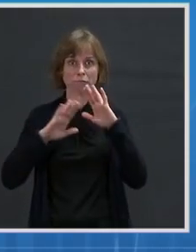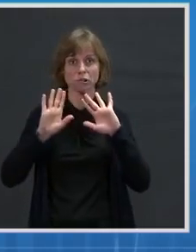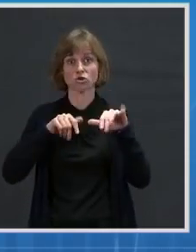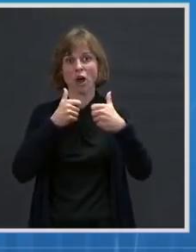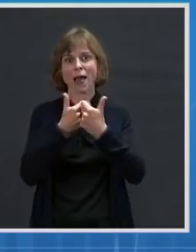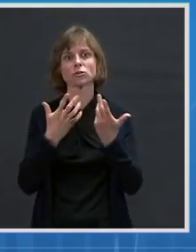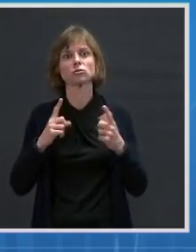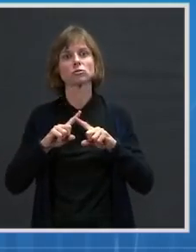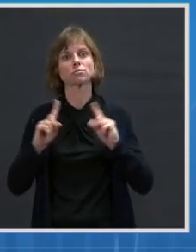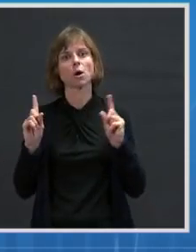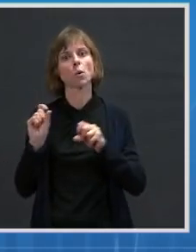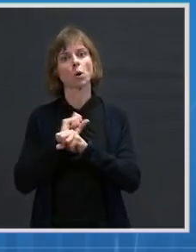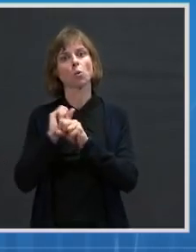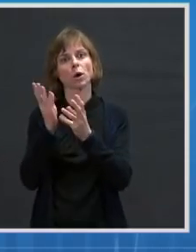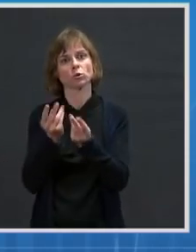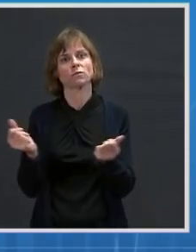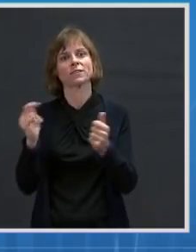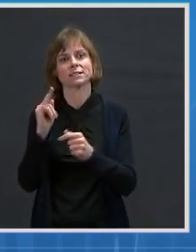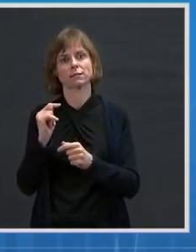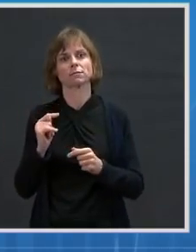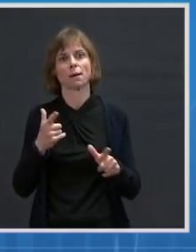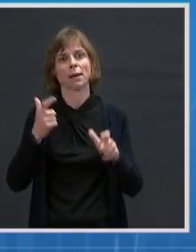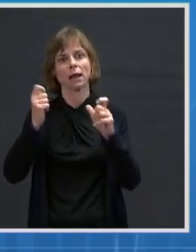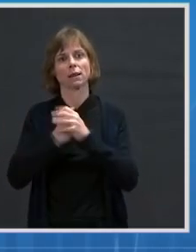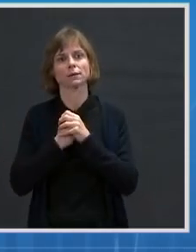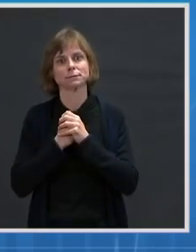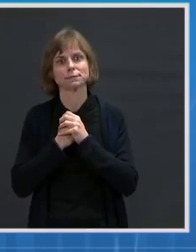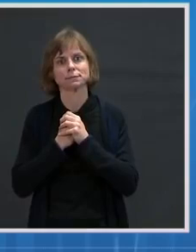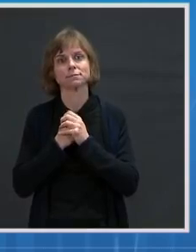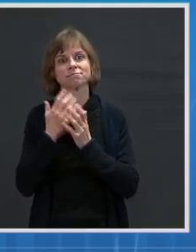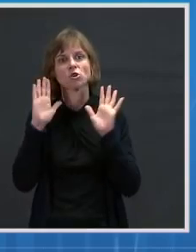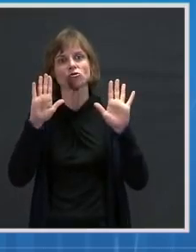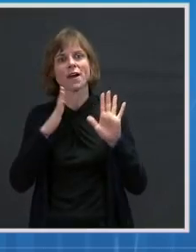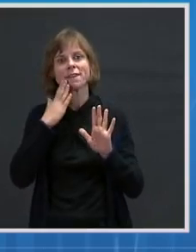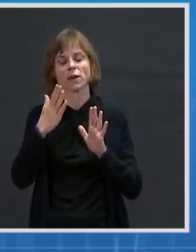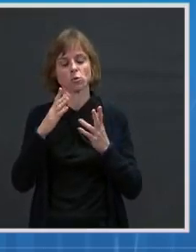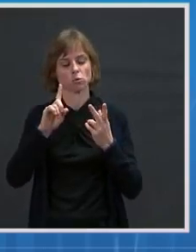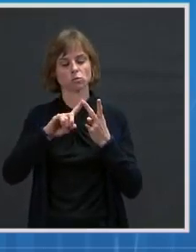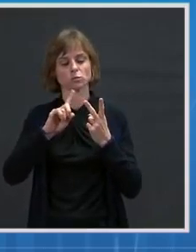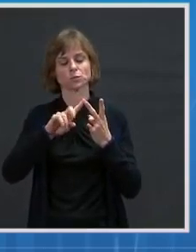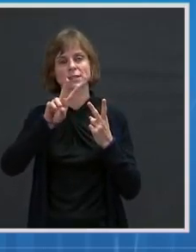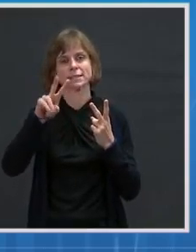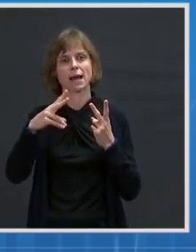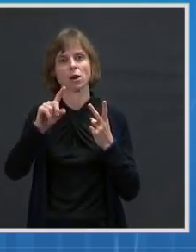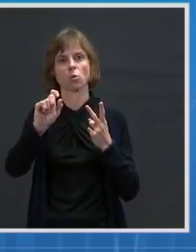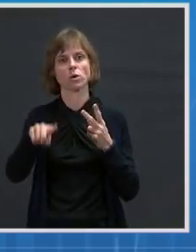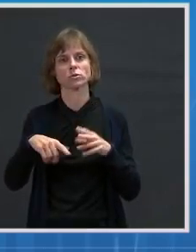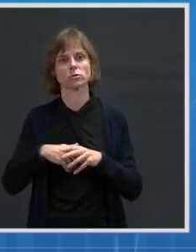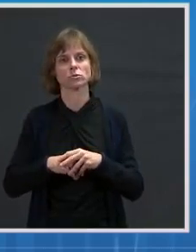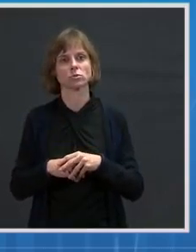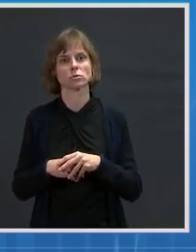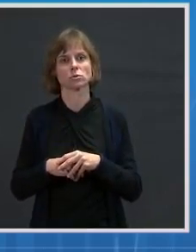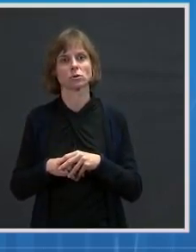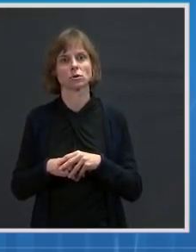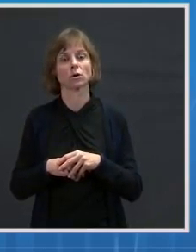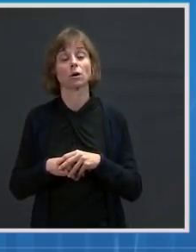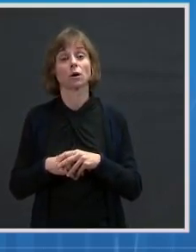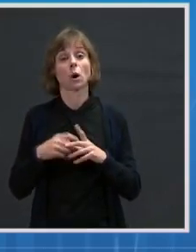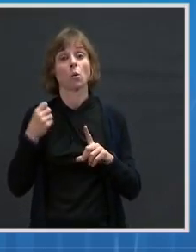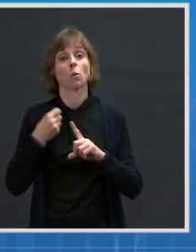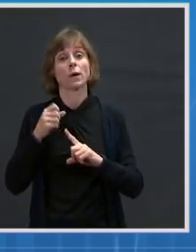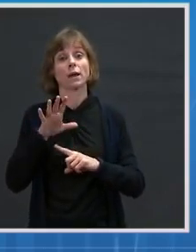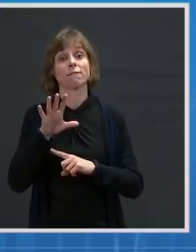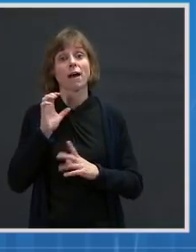are working to fix them imminently. Great, thanks so much. My second question is we hit the 500,000